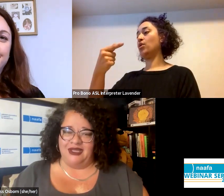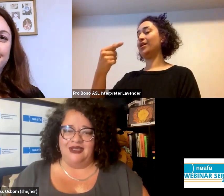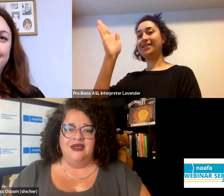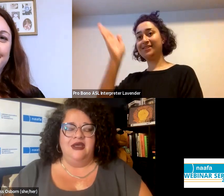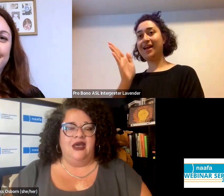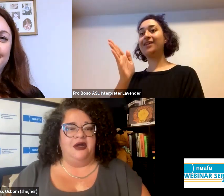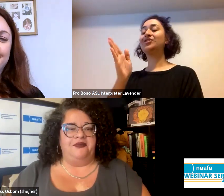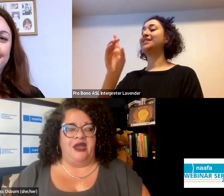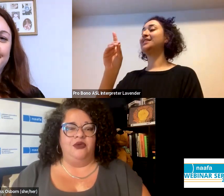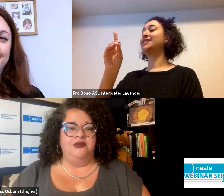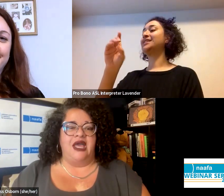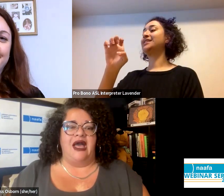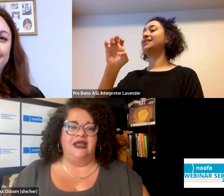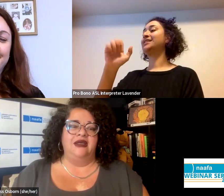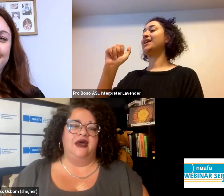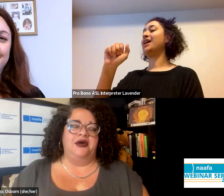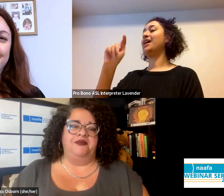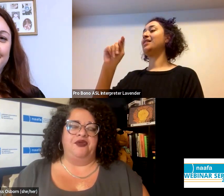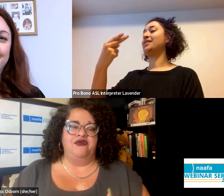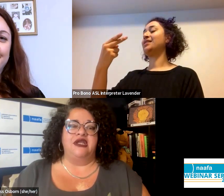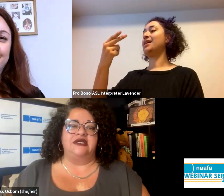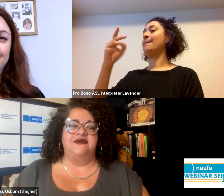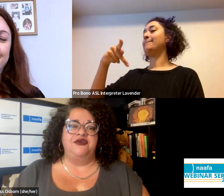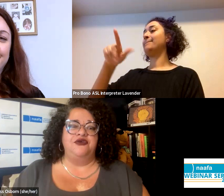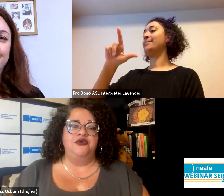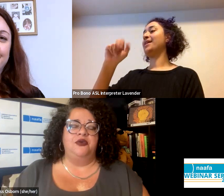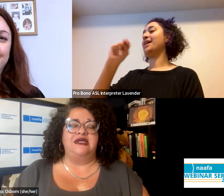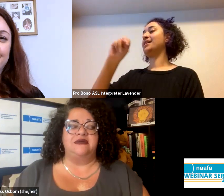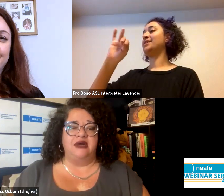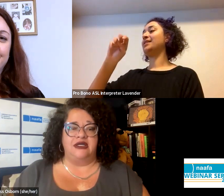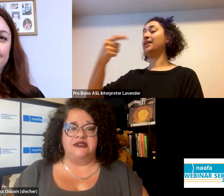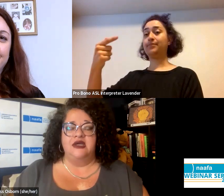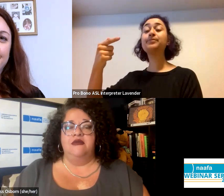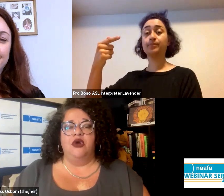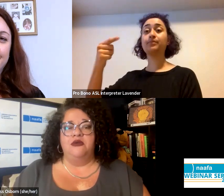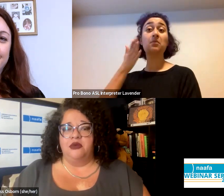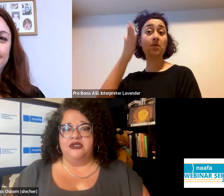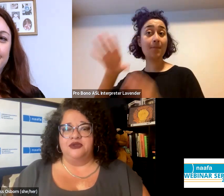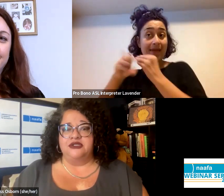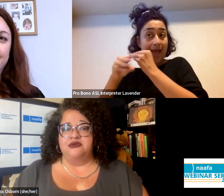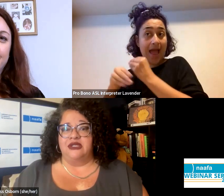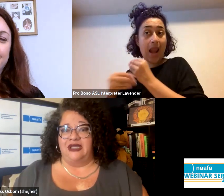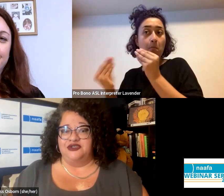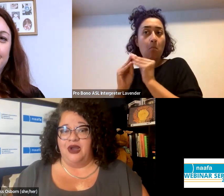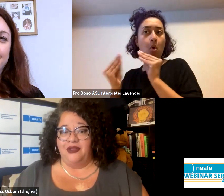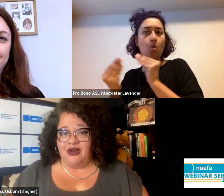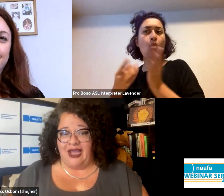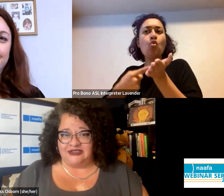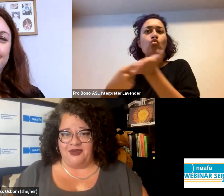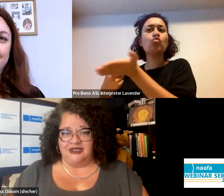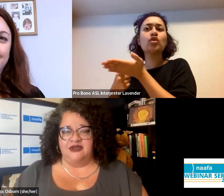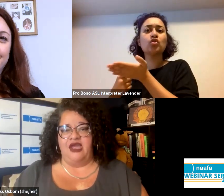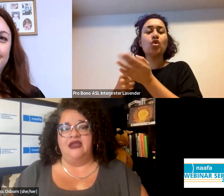NAAFA.org/death planning. And we'll be adding over the next few weeks and months more and more resources relating to